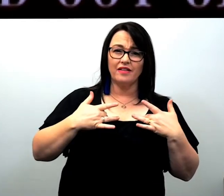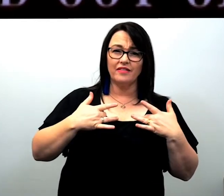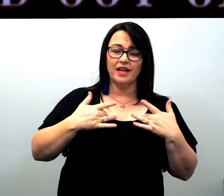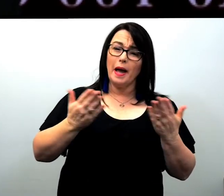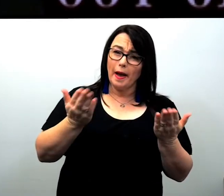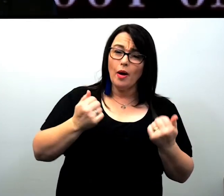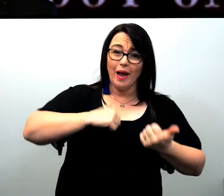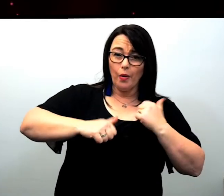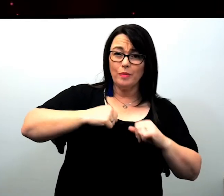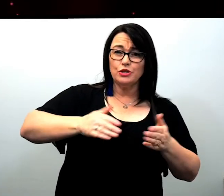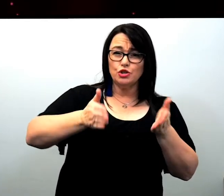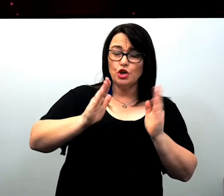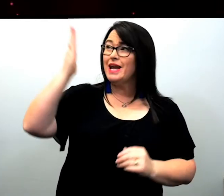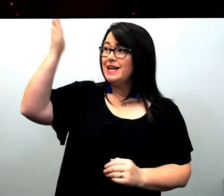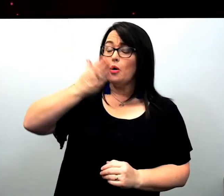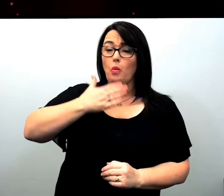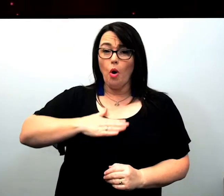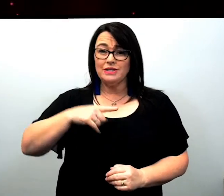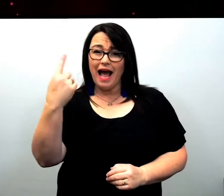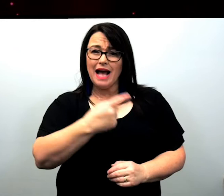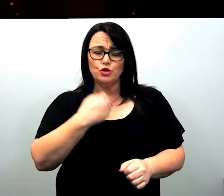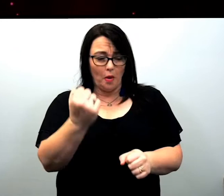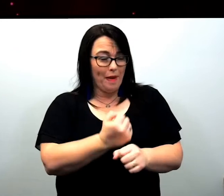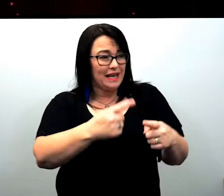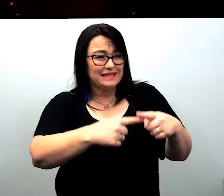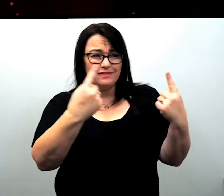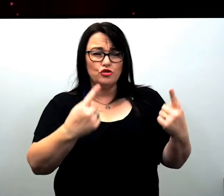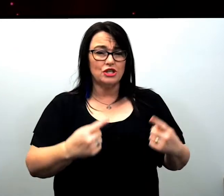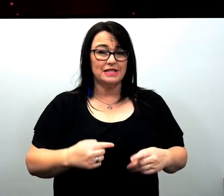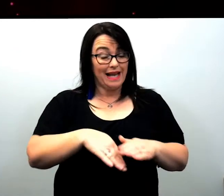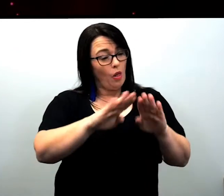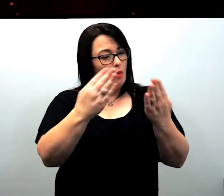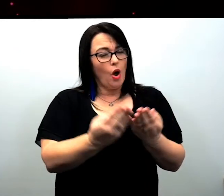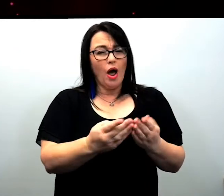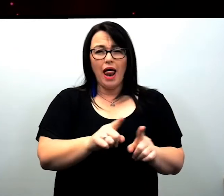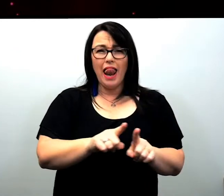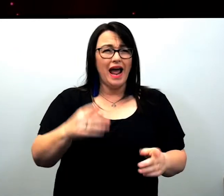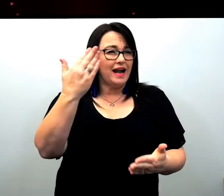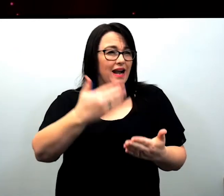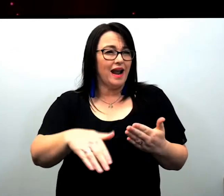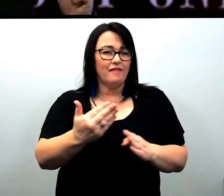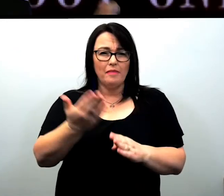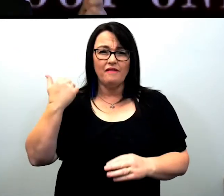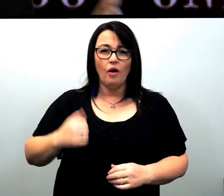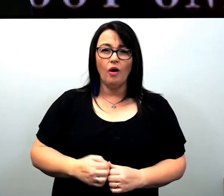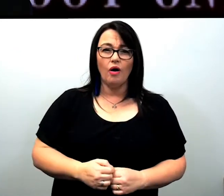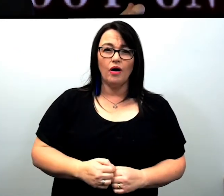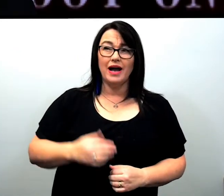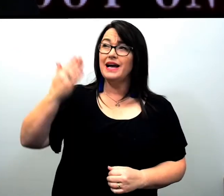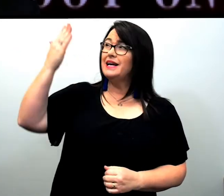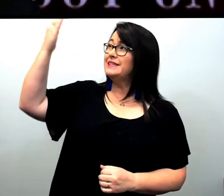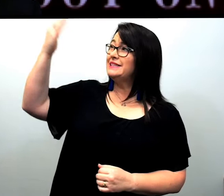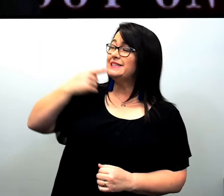make a difference in the world like never before. God's calling you and saying, come on, let's go change the